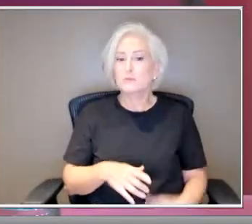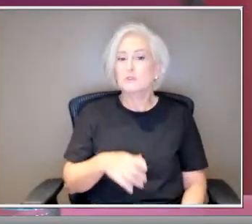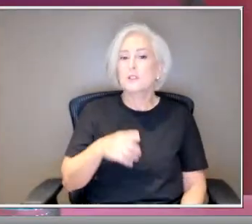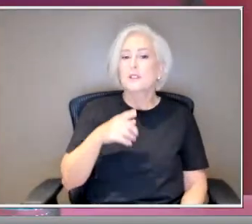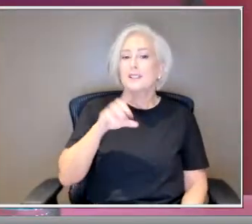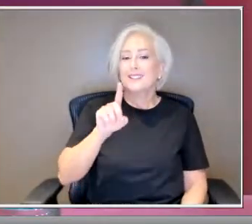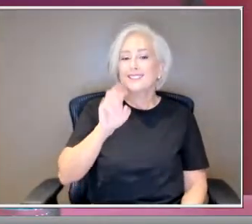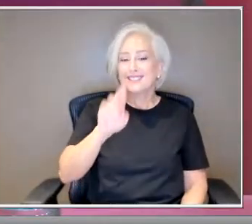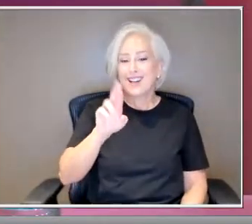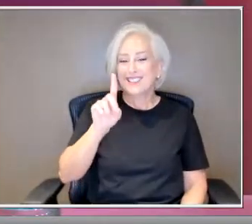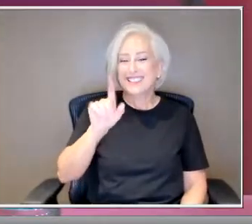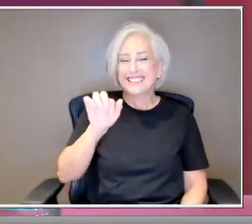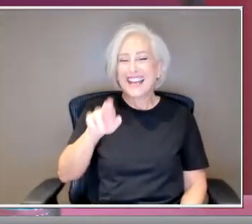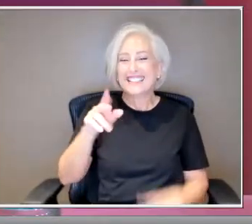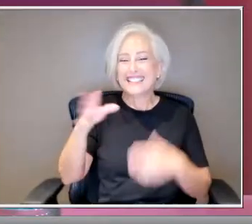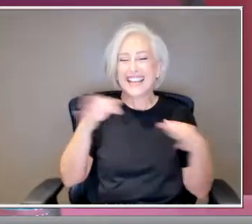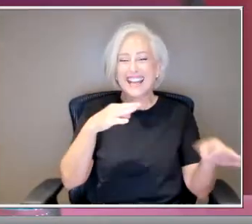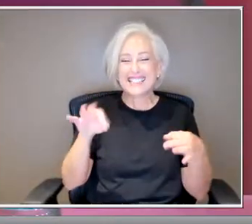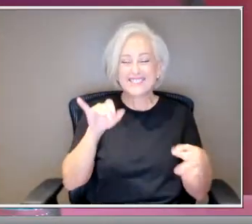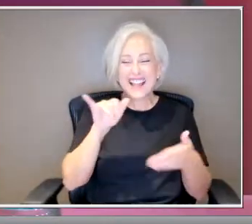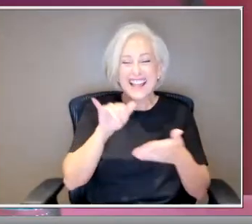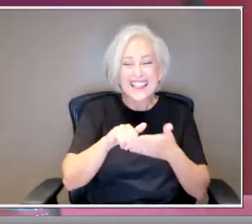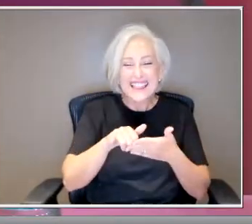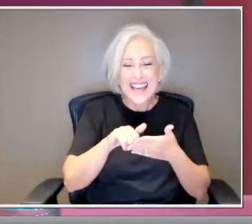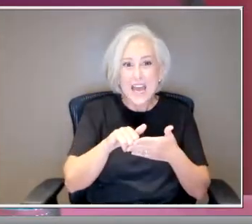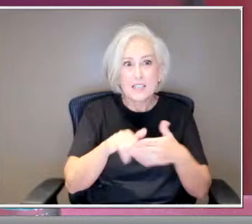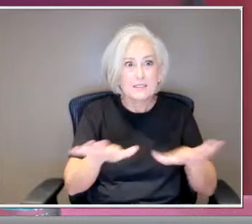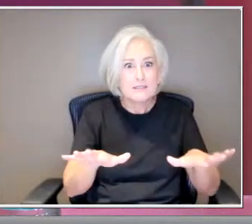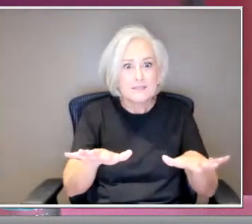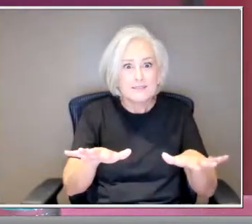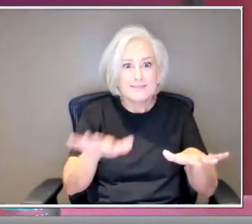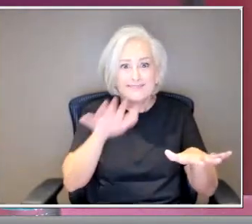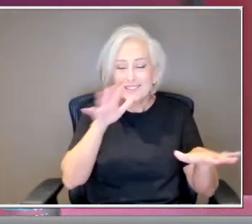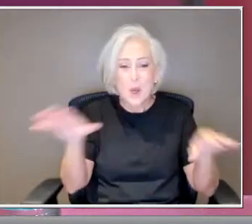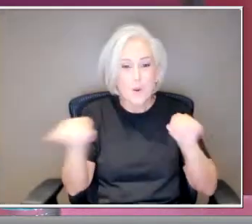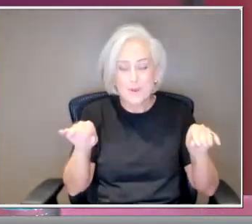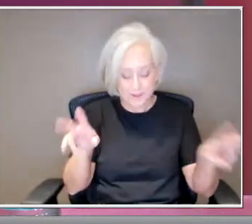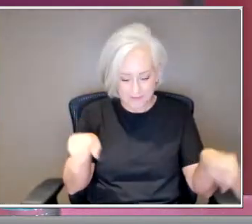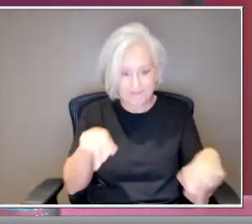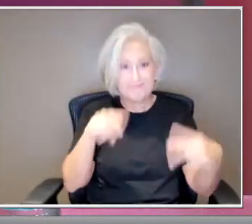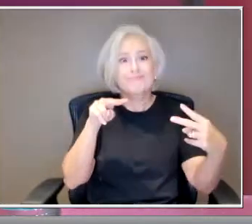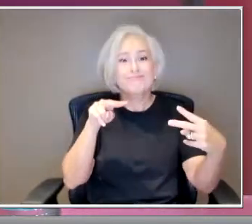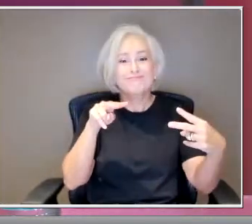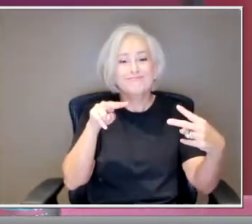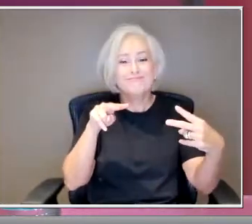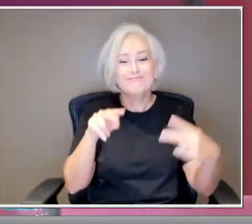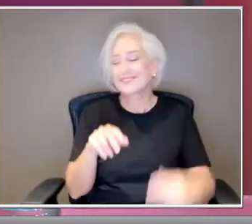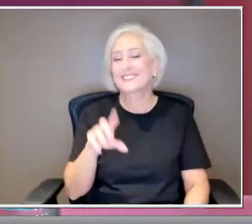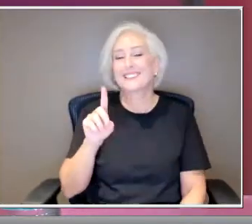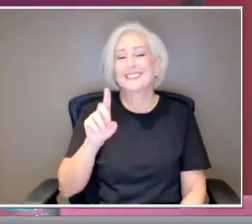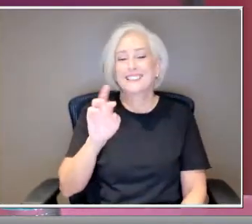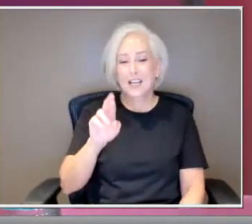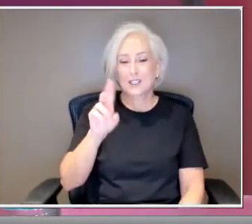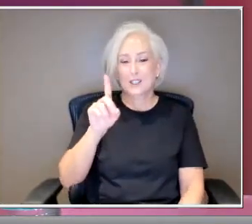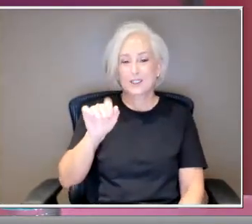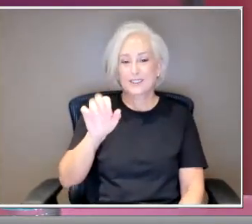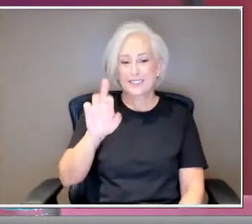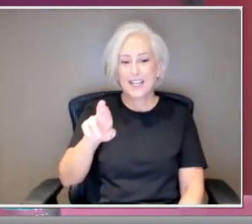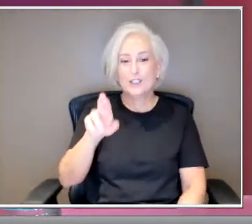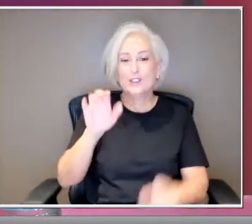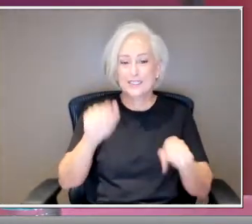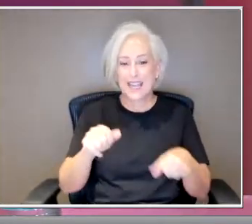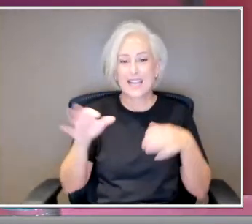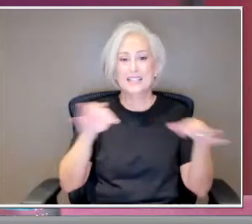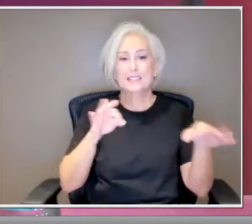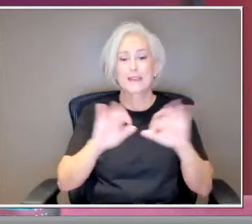surgical. There we go. Hold it. Nobody move. Okay, we're going to keep it right there. All right. Dr. Danger can probably better explain how it's